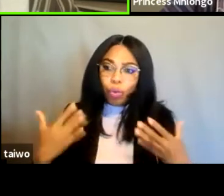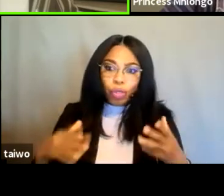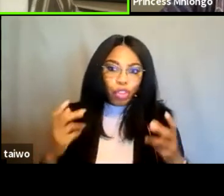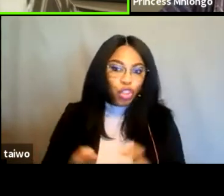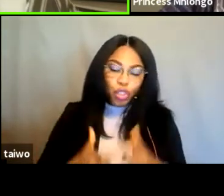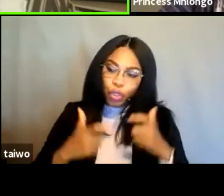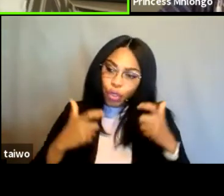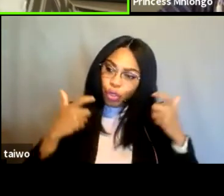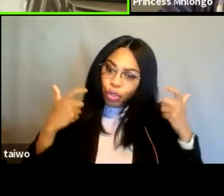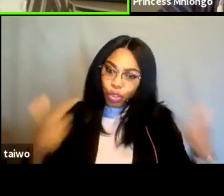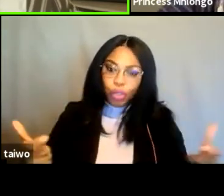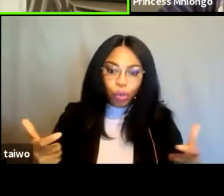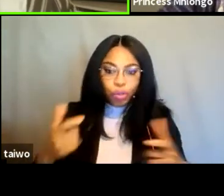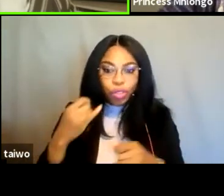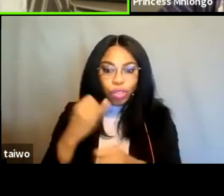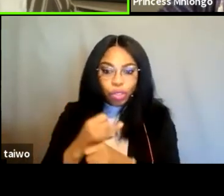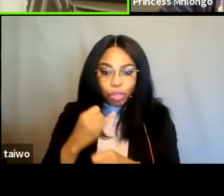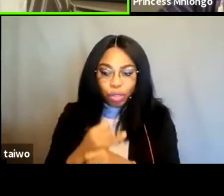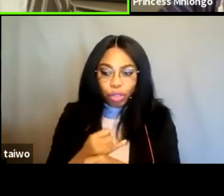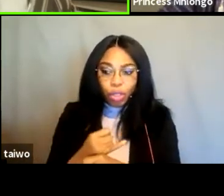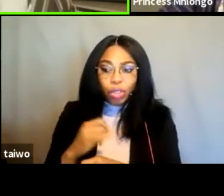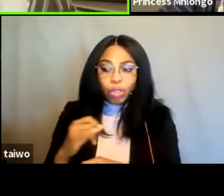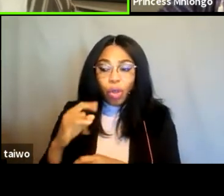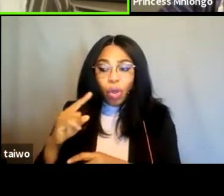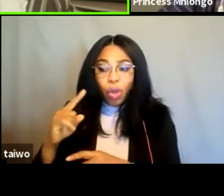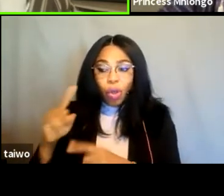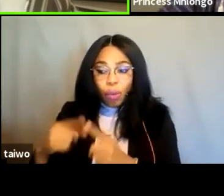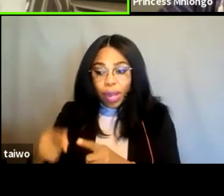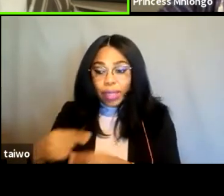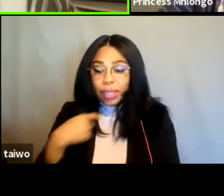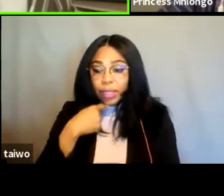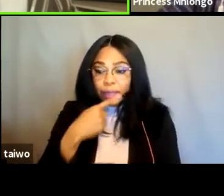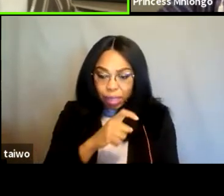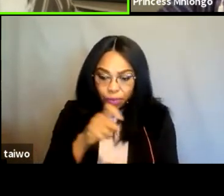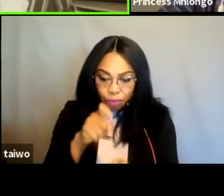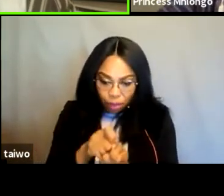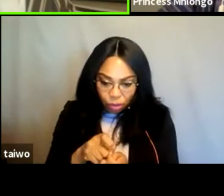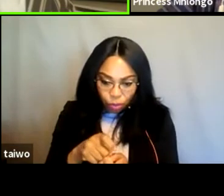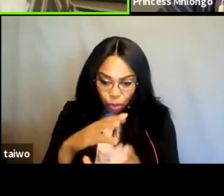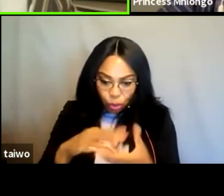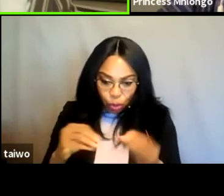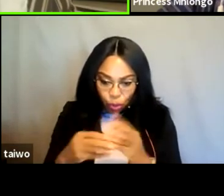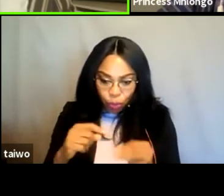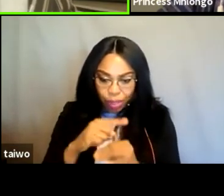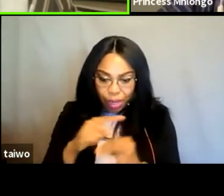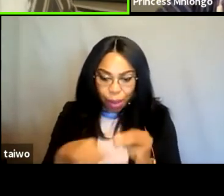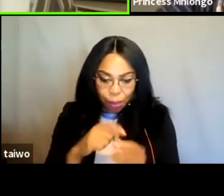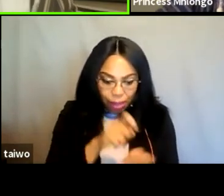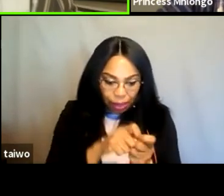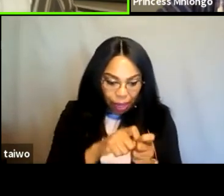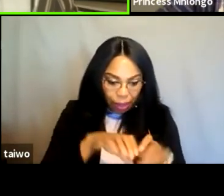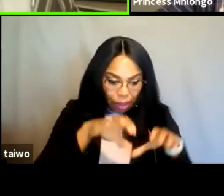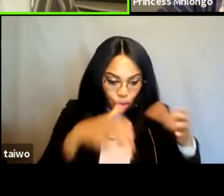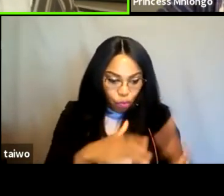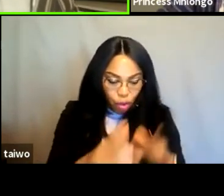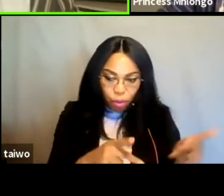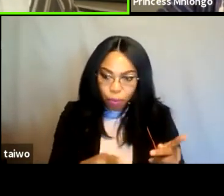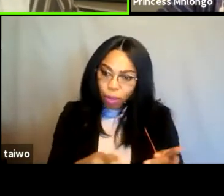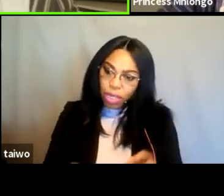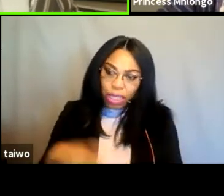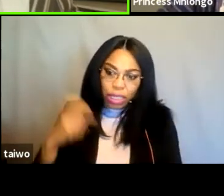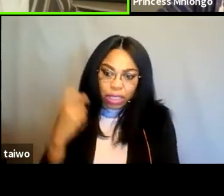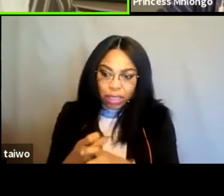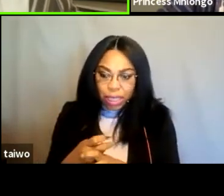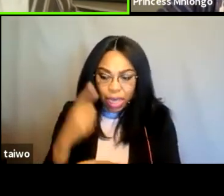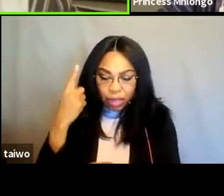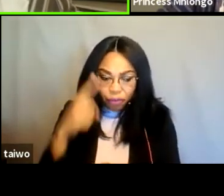institution that once they have told a certain story about a certain people, it's very difficult for those people to get